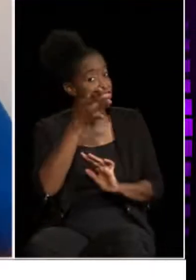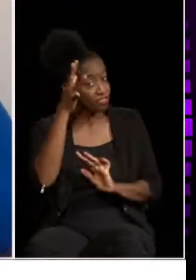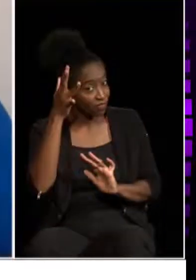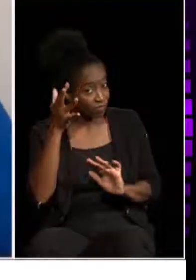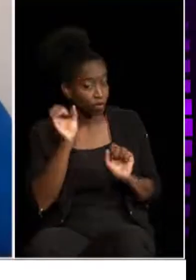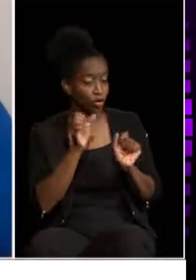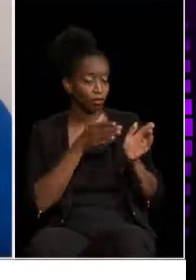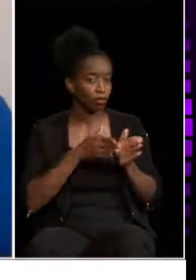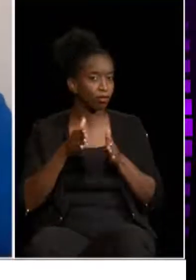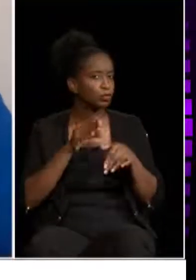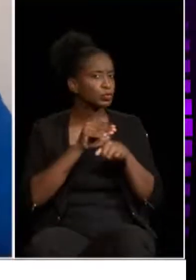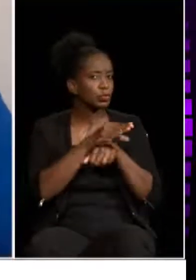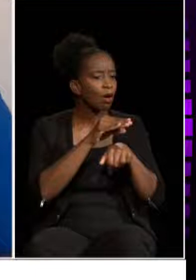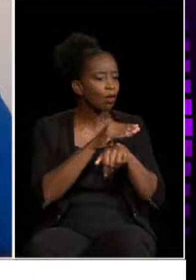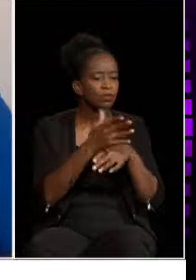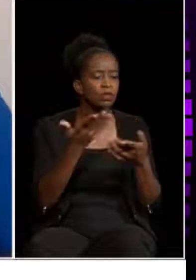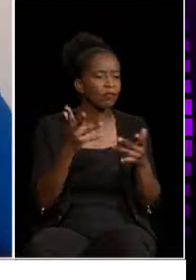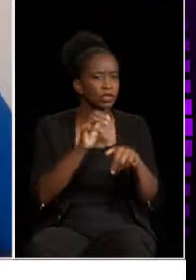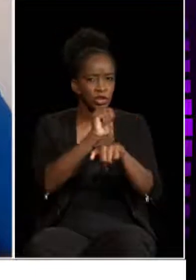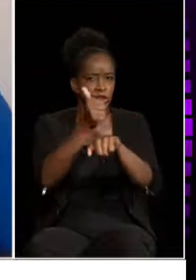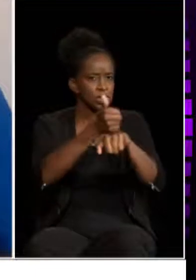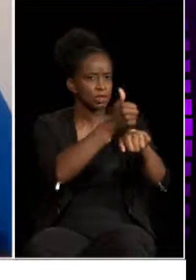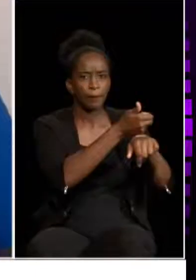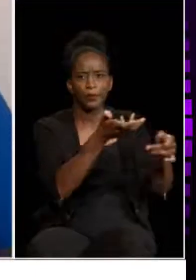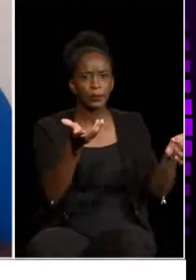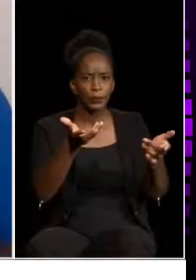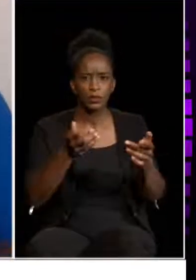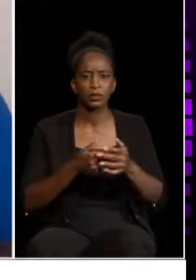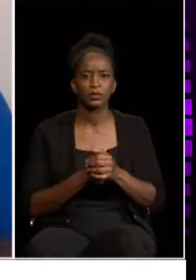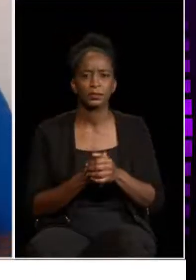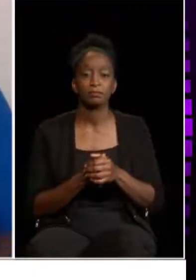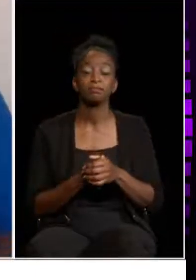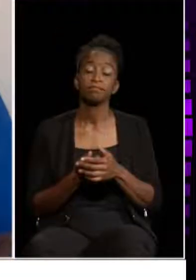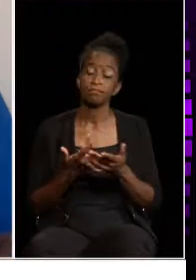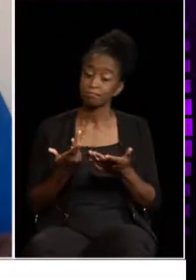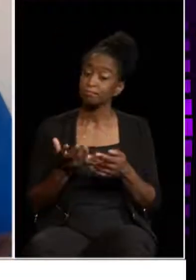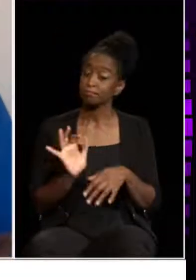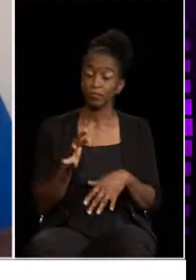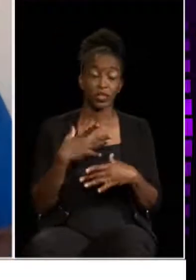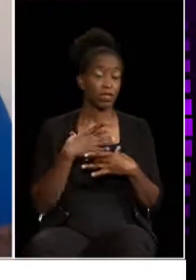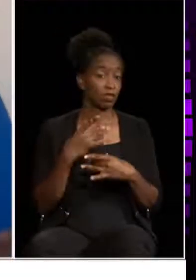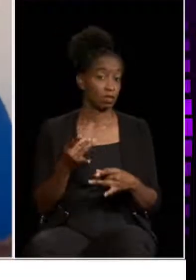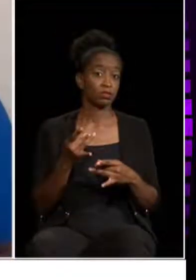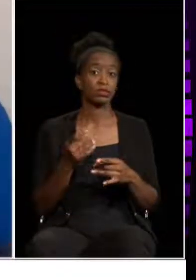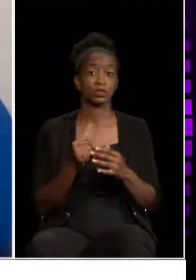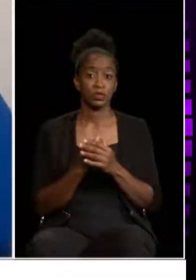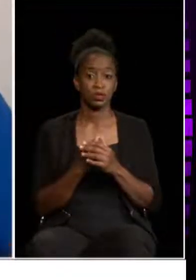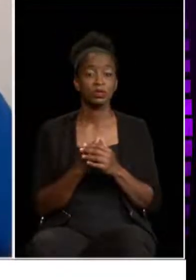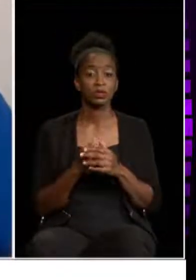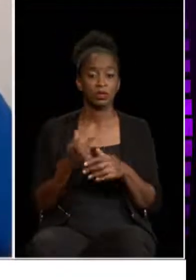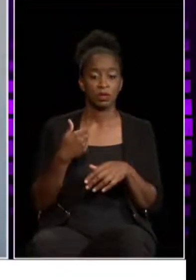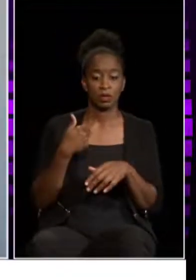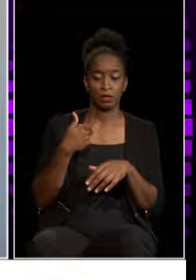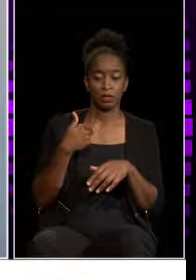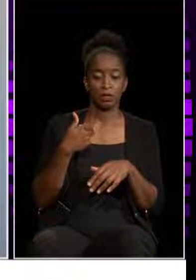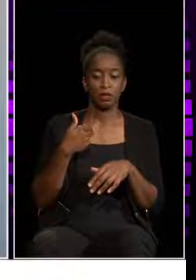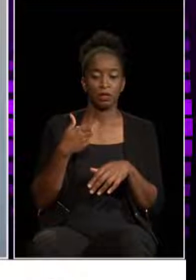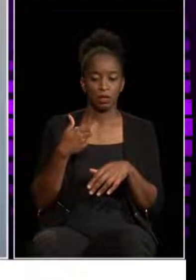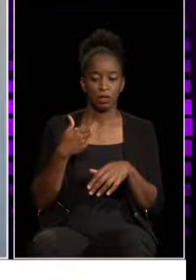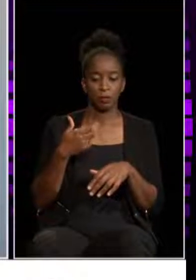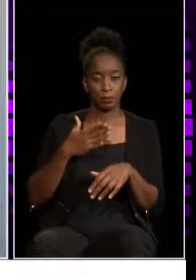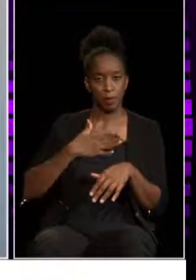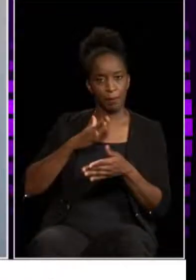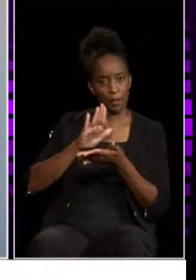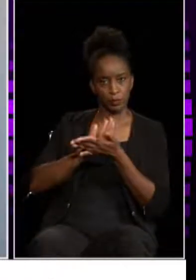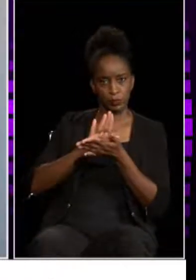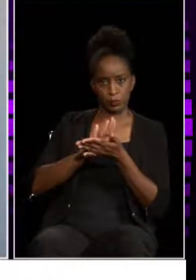This is something that, interestingly enough, I have been discussing with the school counselor, the other school counselor at my school,